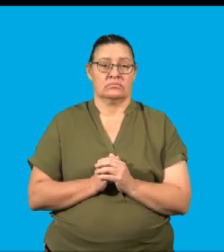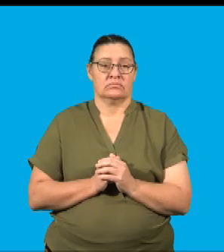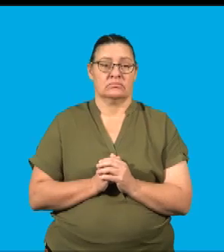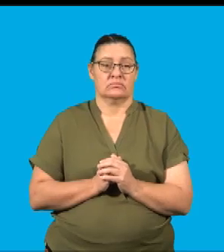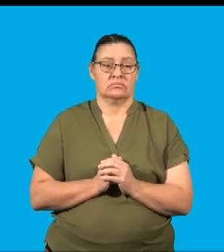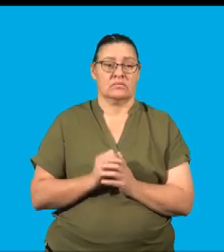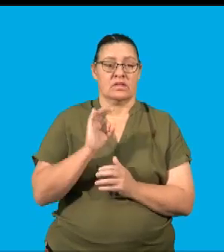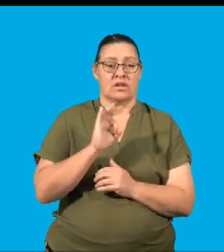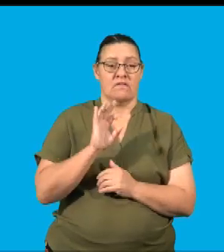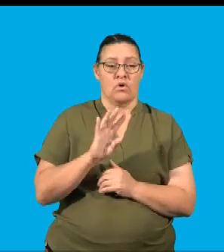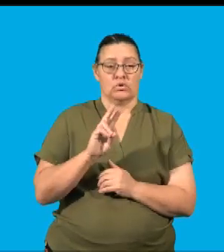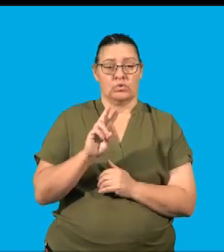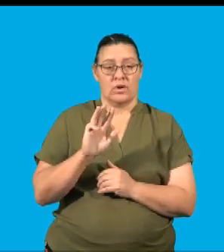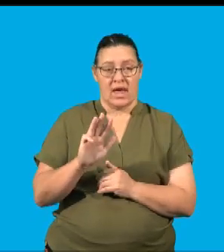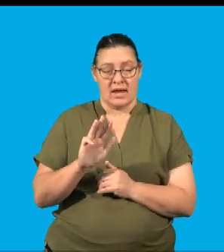calculator.